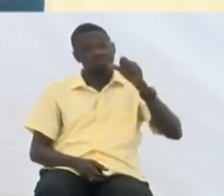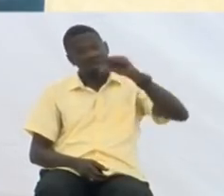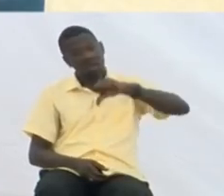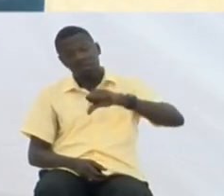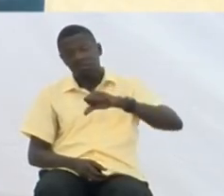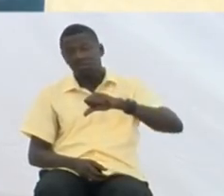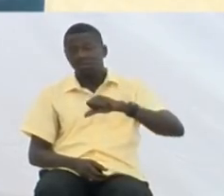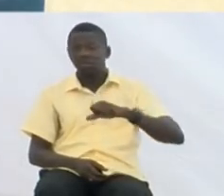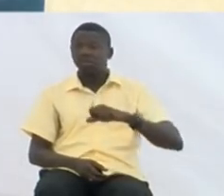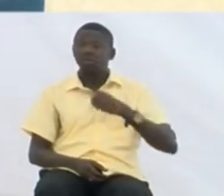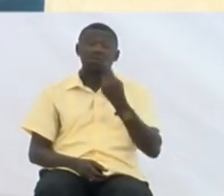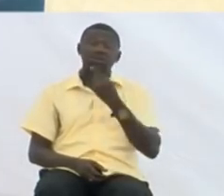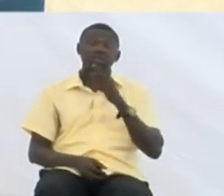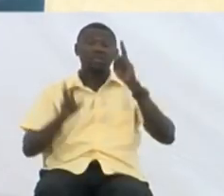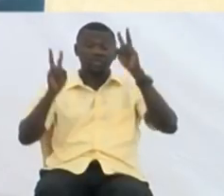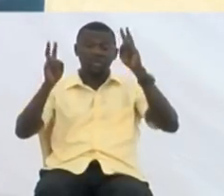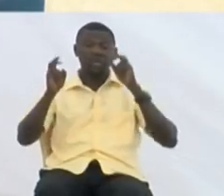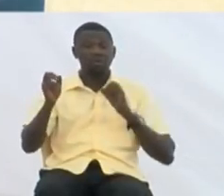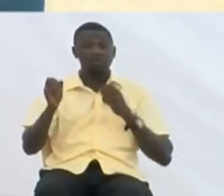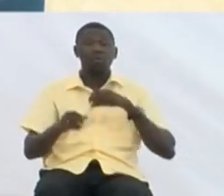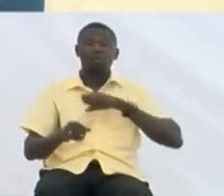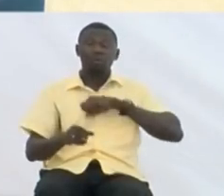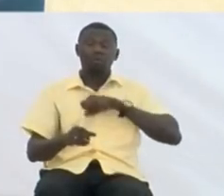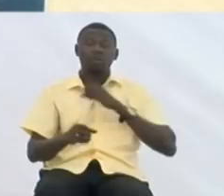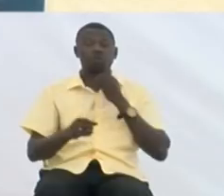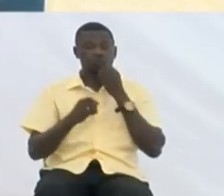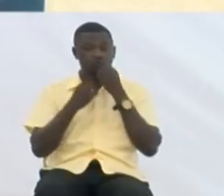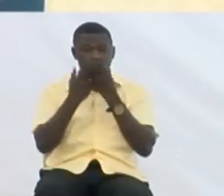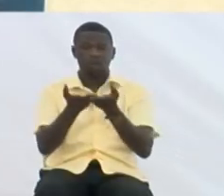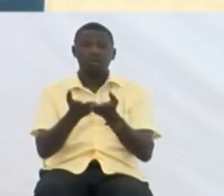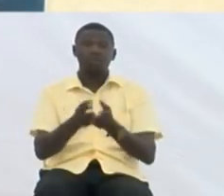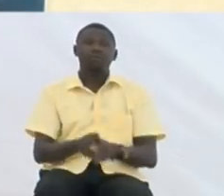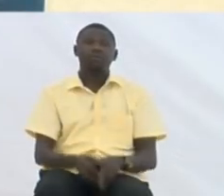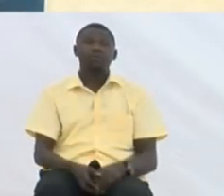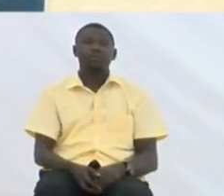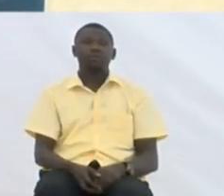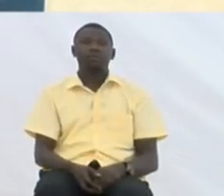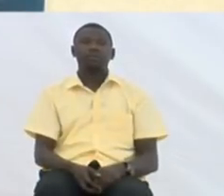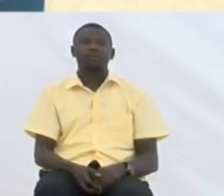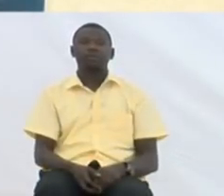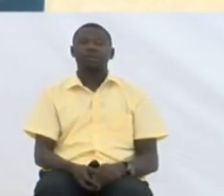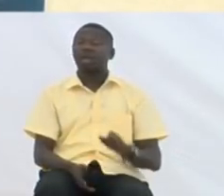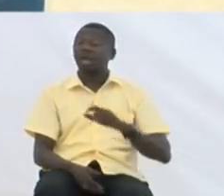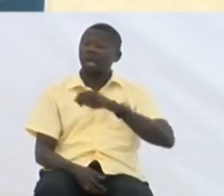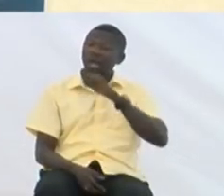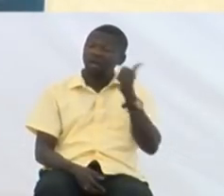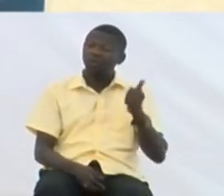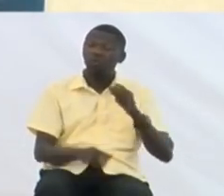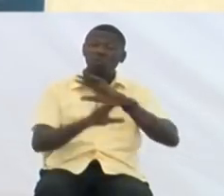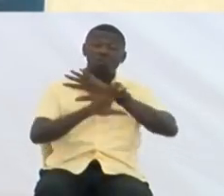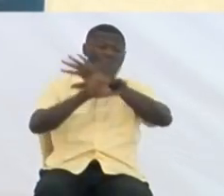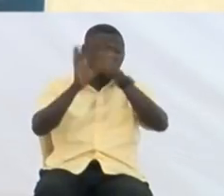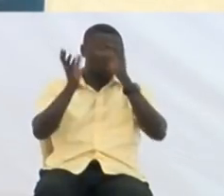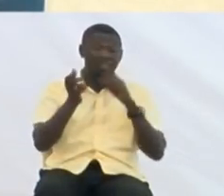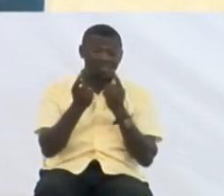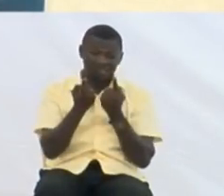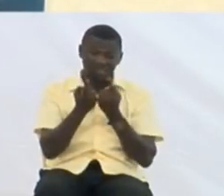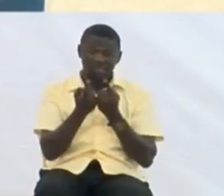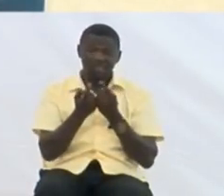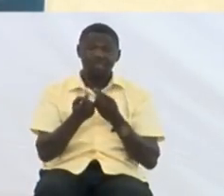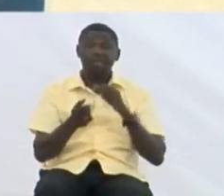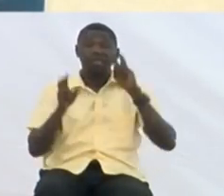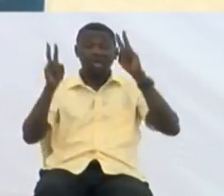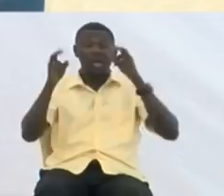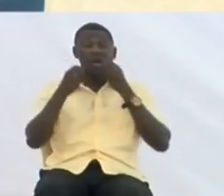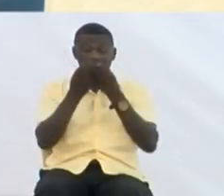Whether it's well or not well, Yaya is the one who says all. And whatever he says, that is what